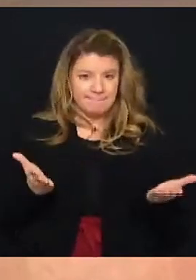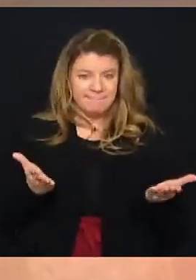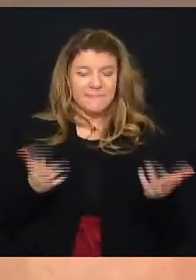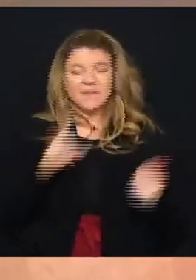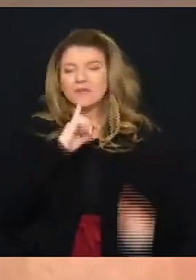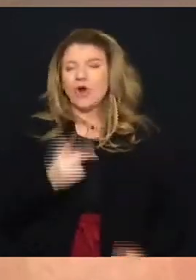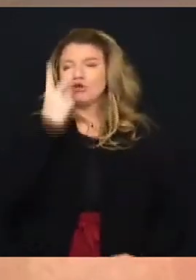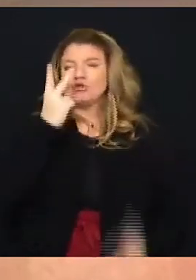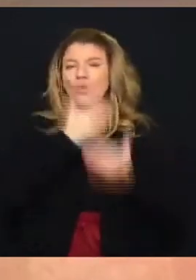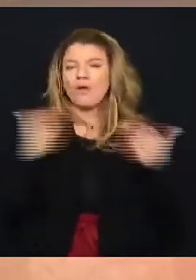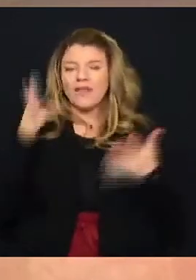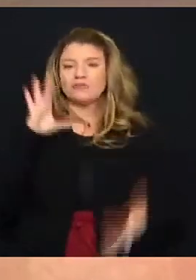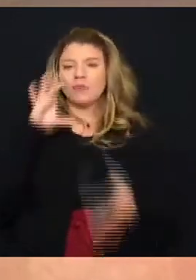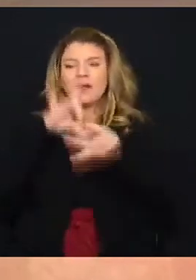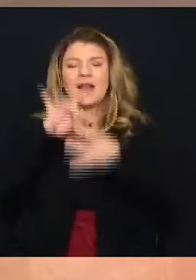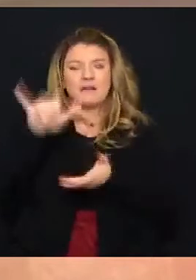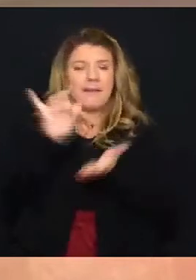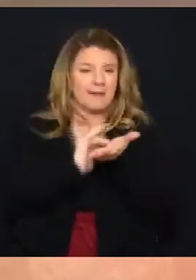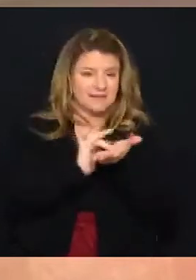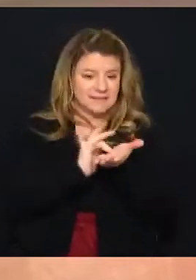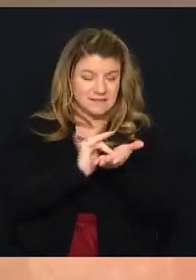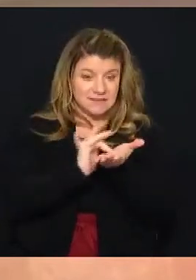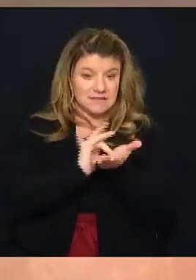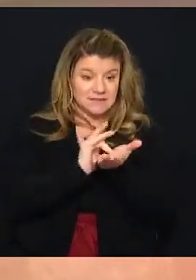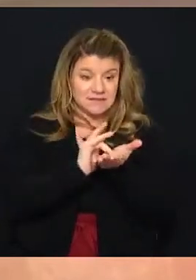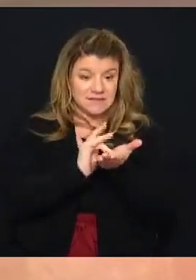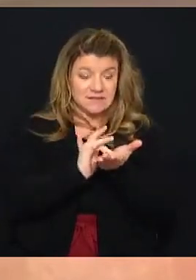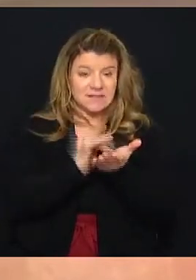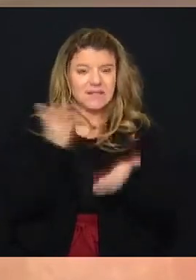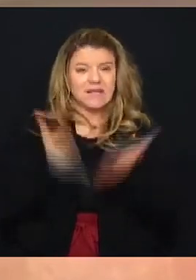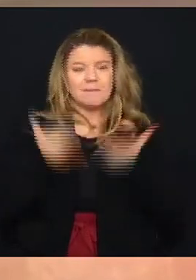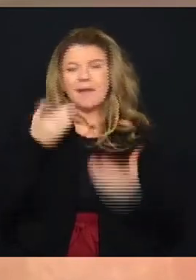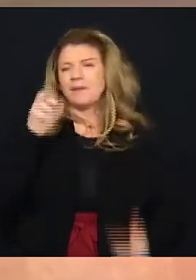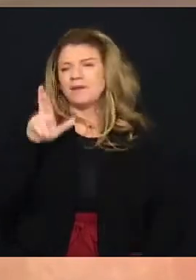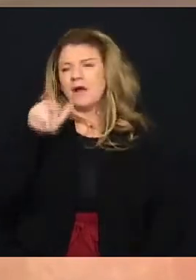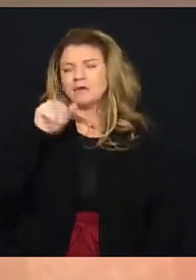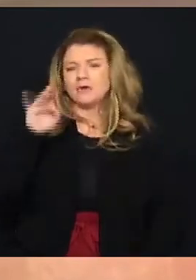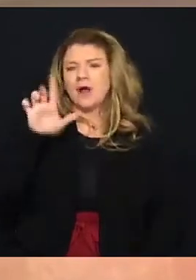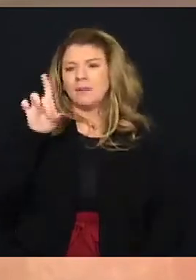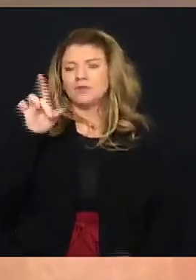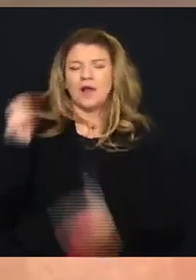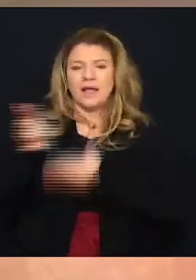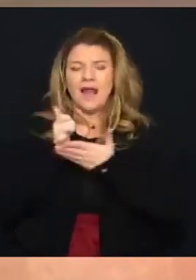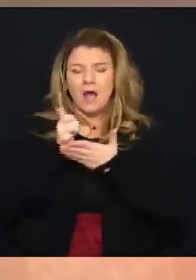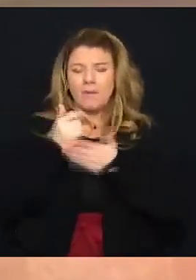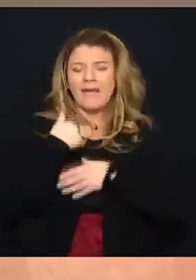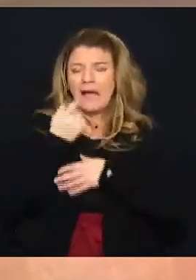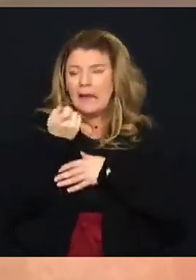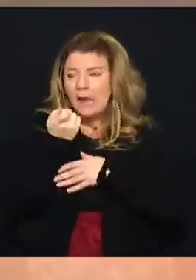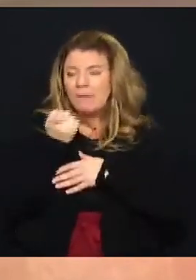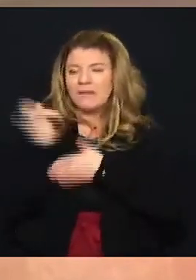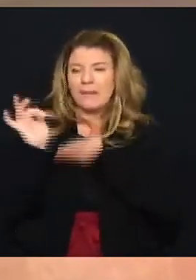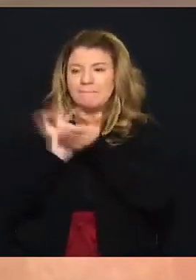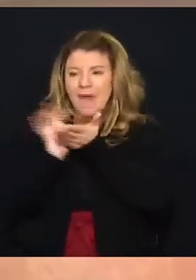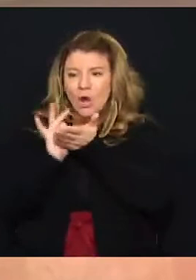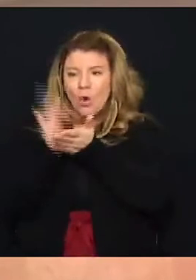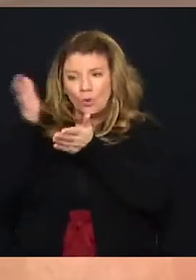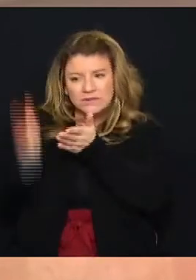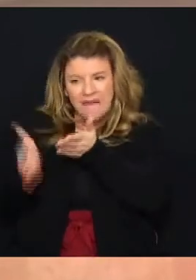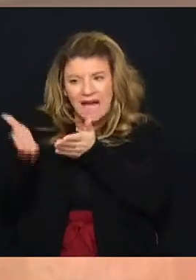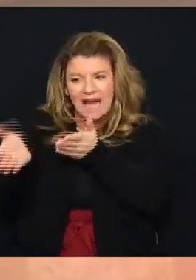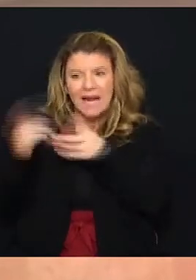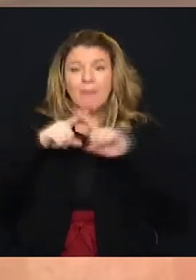are two things related to the antibodies, and maybe Dr. Amjad can help me out on the medical side of things.